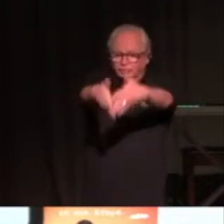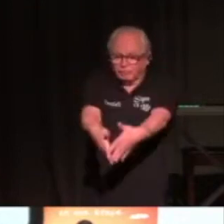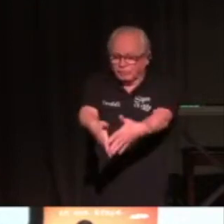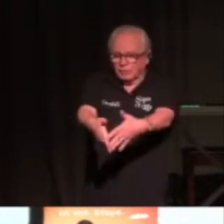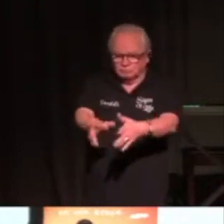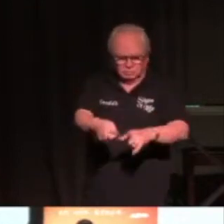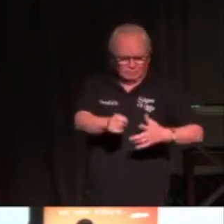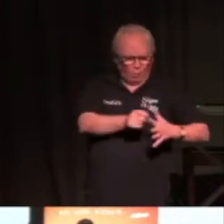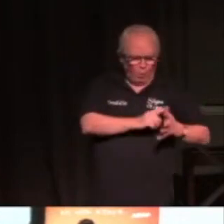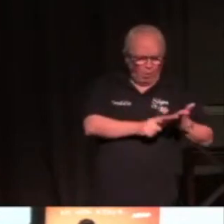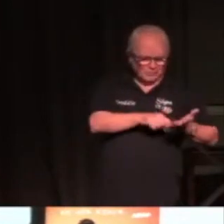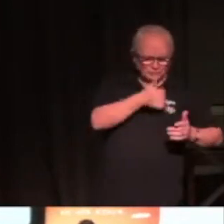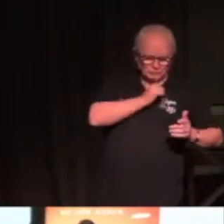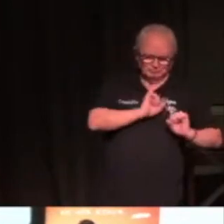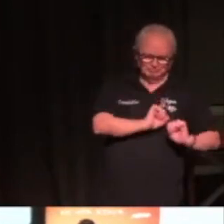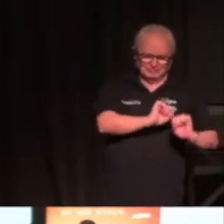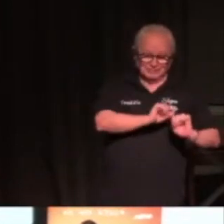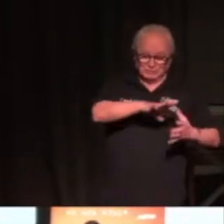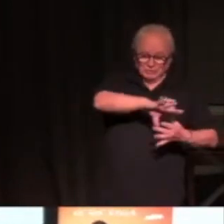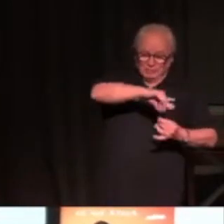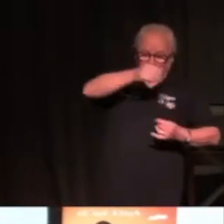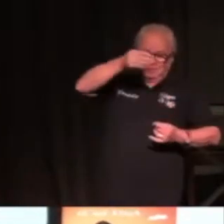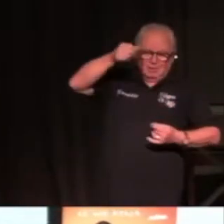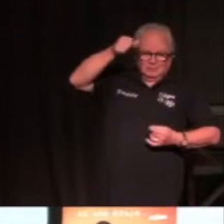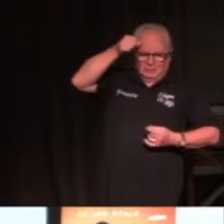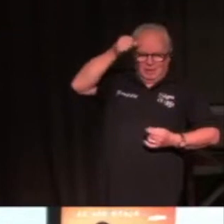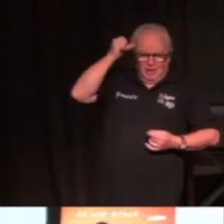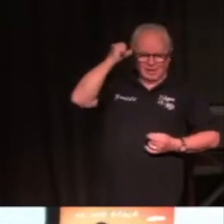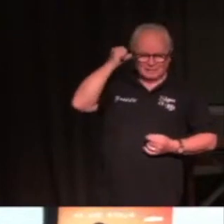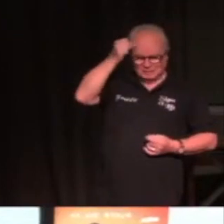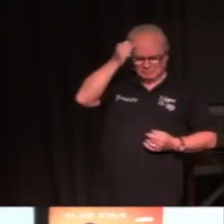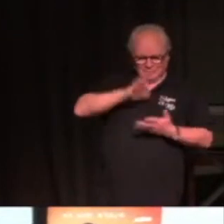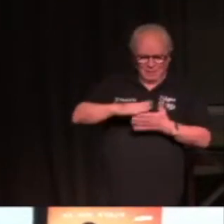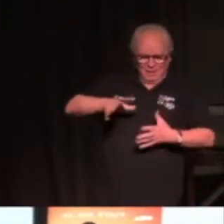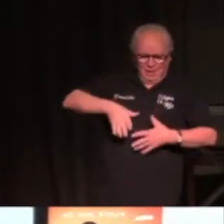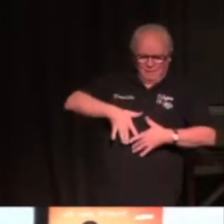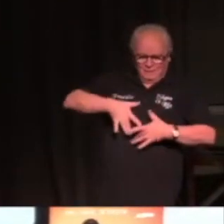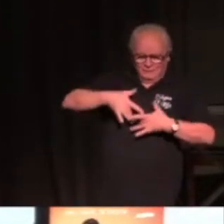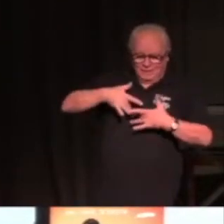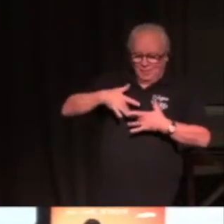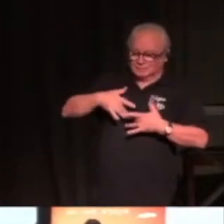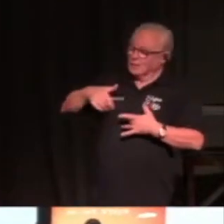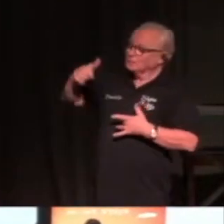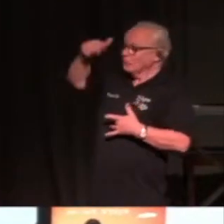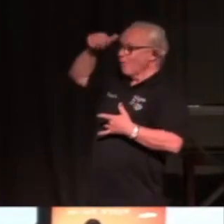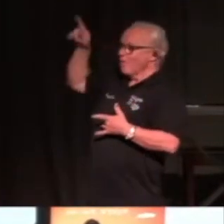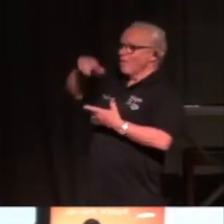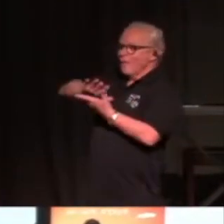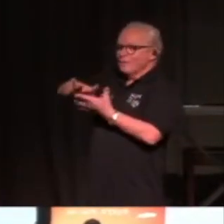Here Paul is using his spiritual organs of perception to hear the unction and sensing of Holy